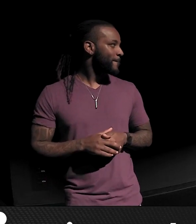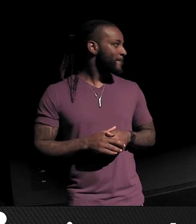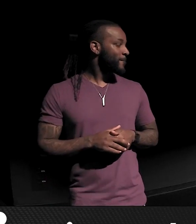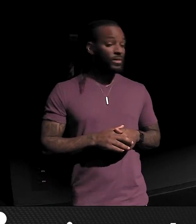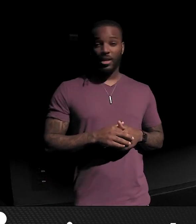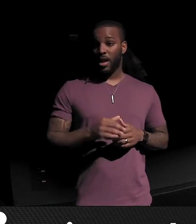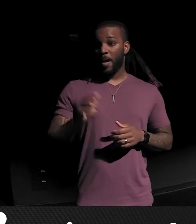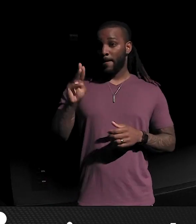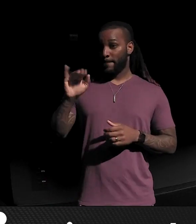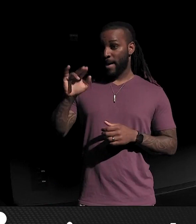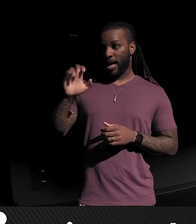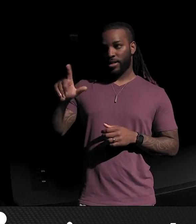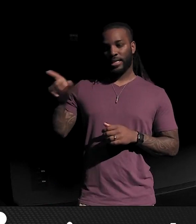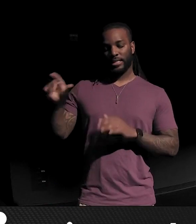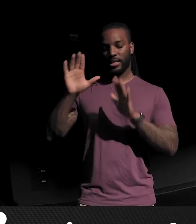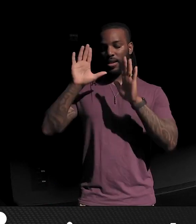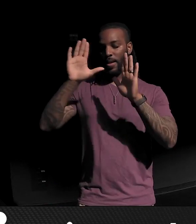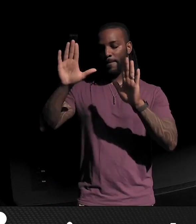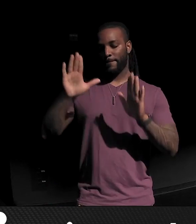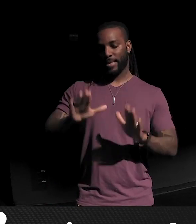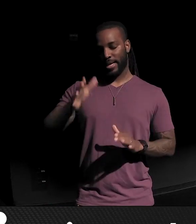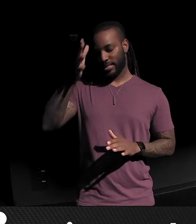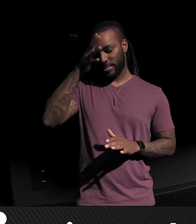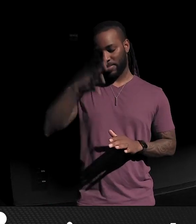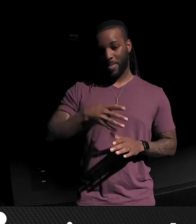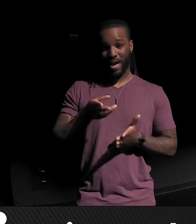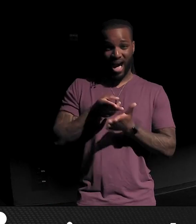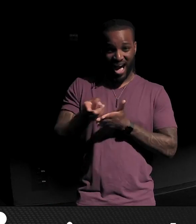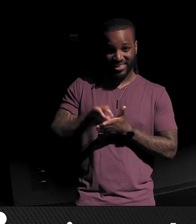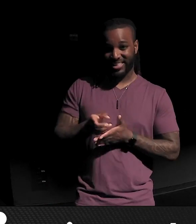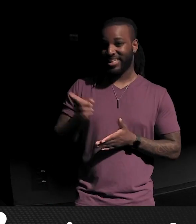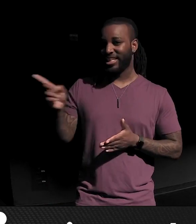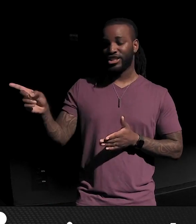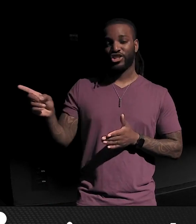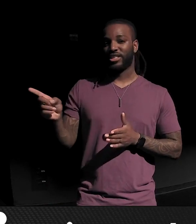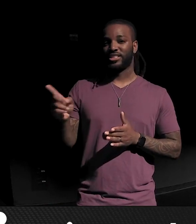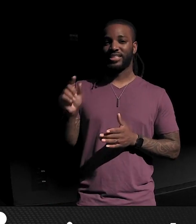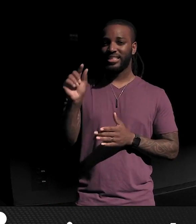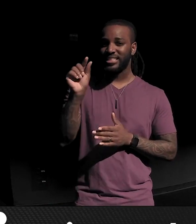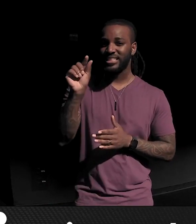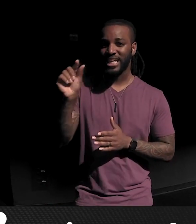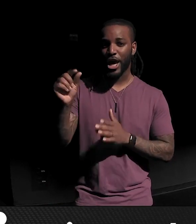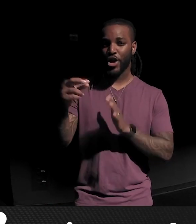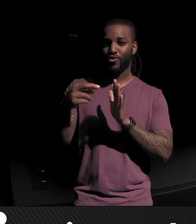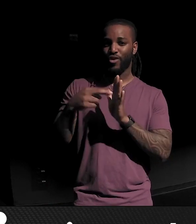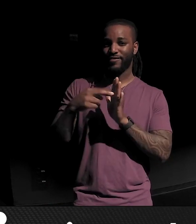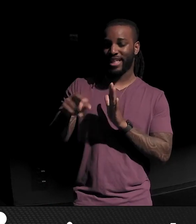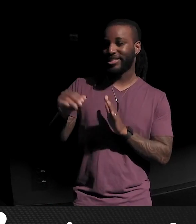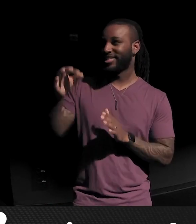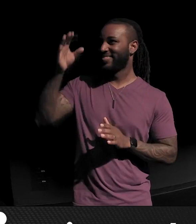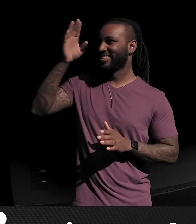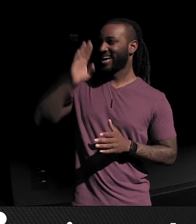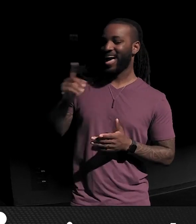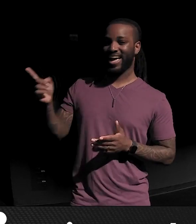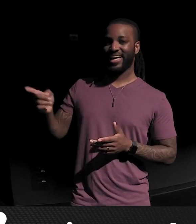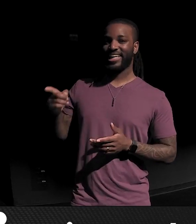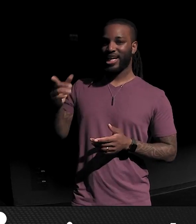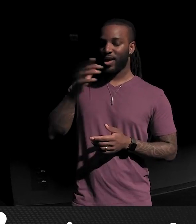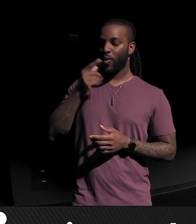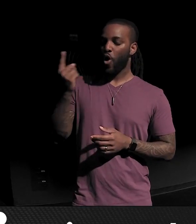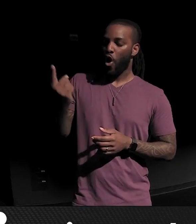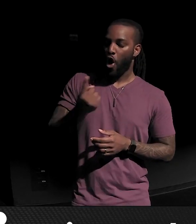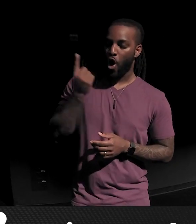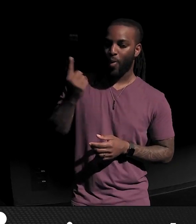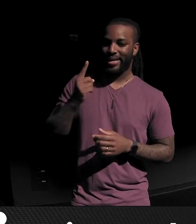Michael is an amazing man, but honestly, he's just a shadow reflection of your good shepherd who literally will always take your